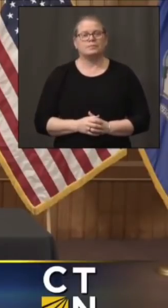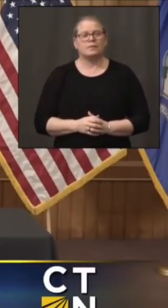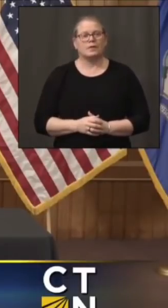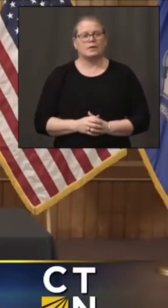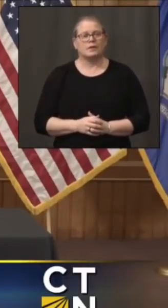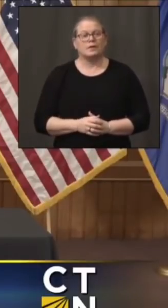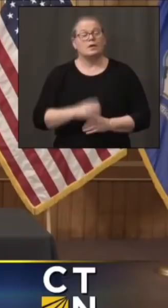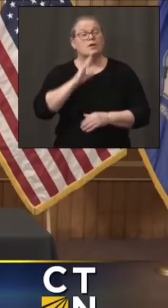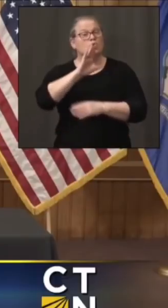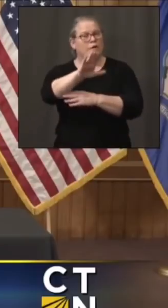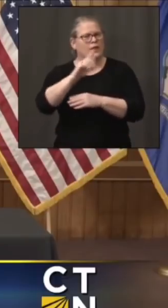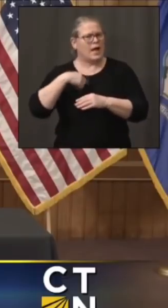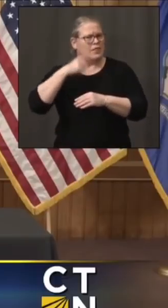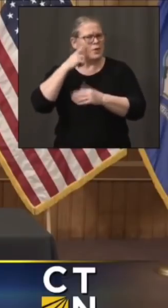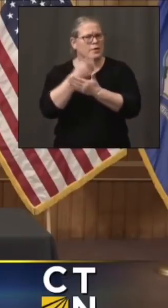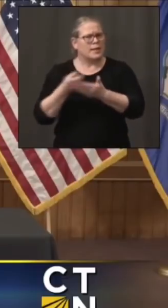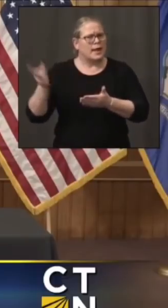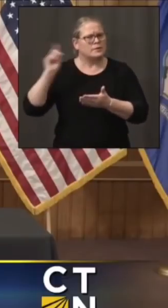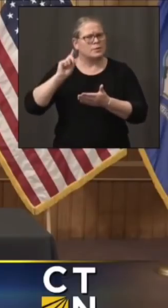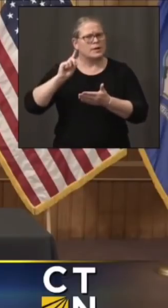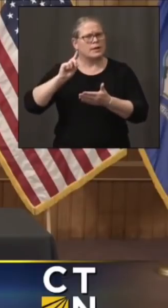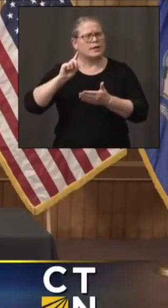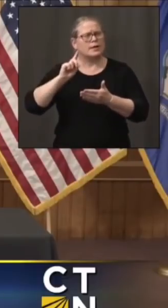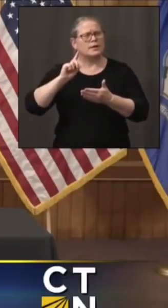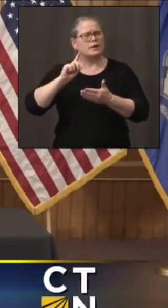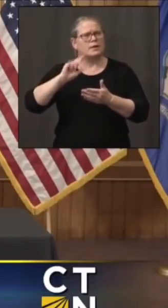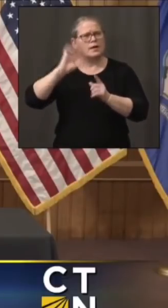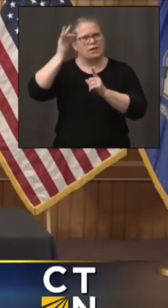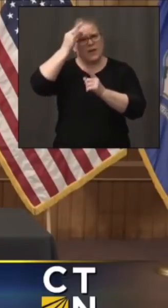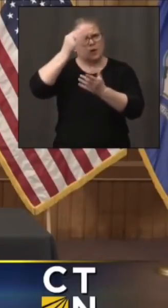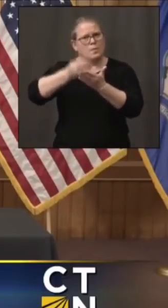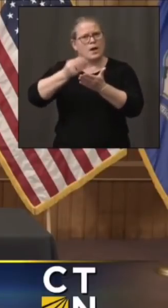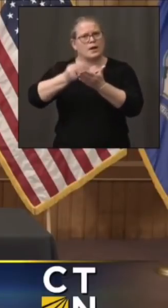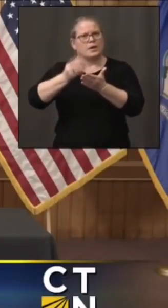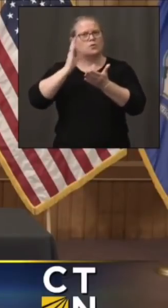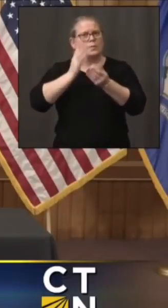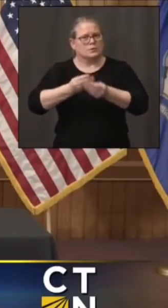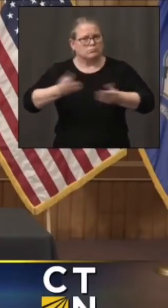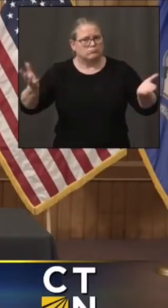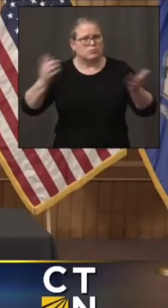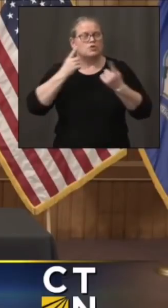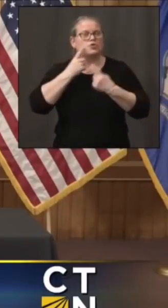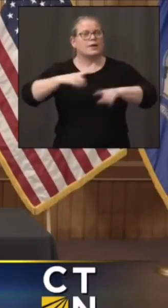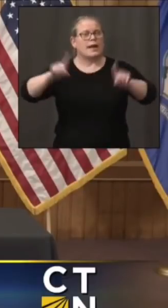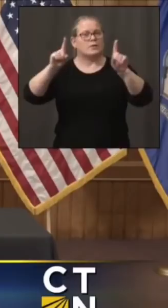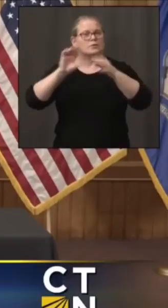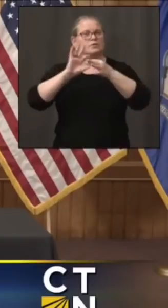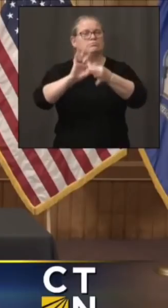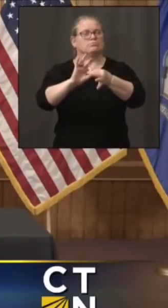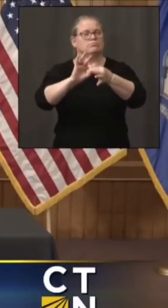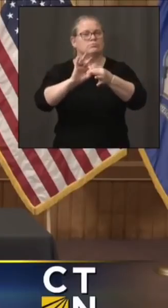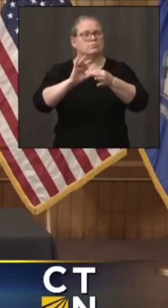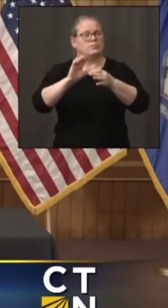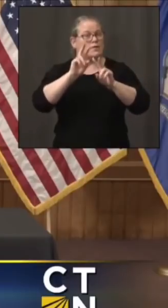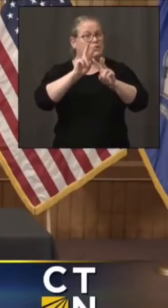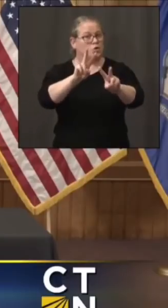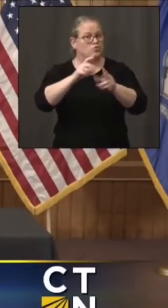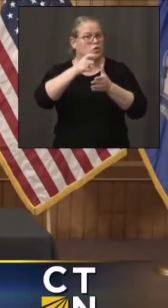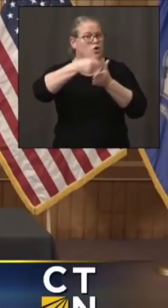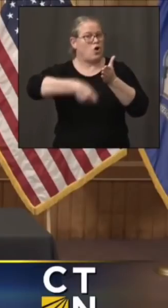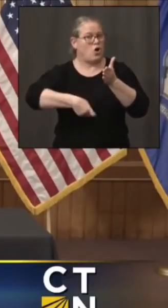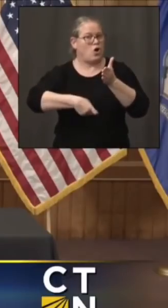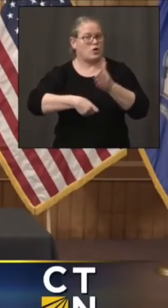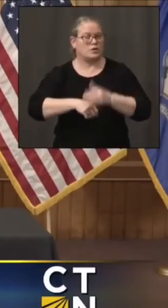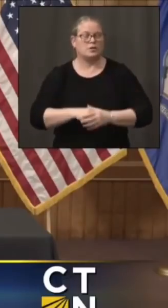you announced where the federal funds were going to be distributed. One of them was to funeral costs. Spoke with